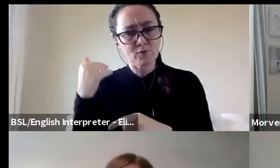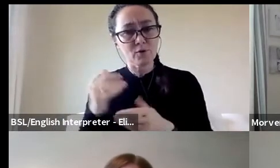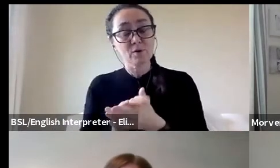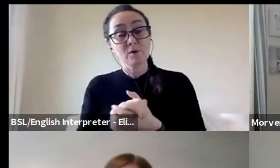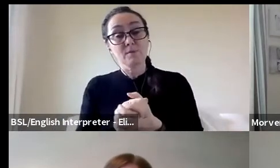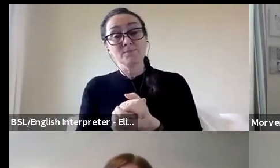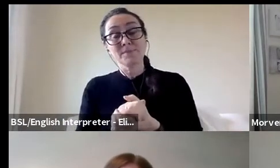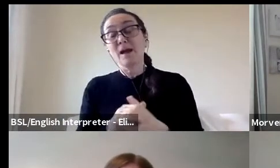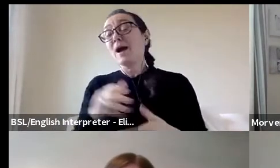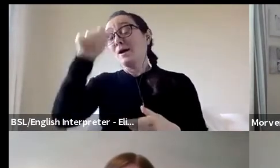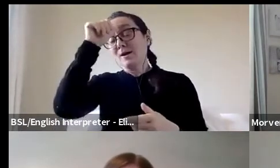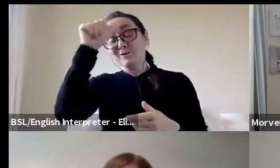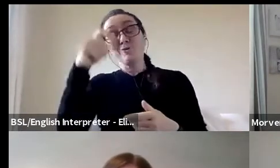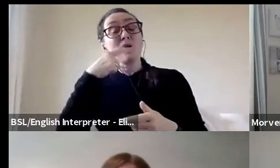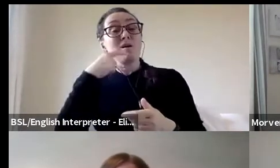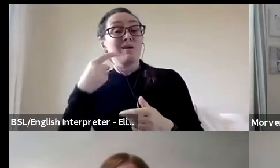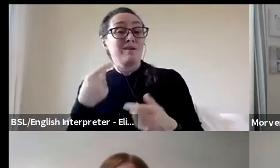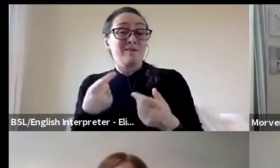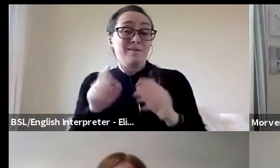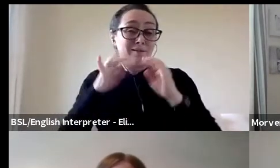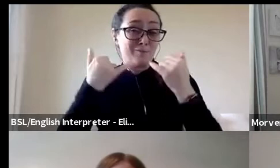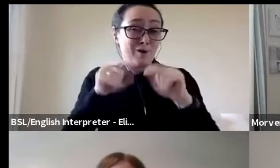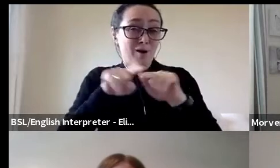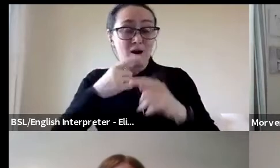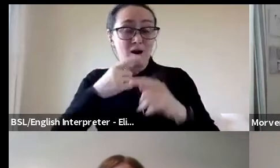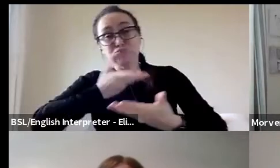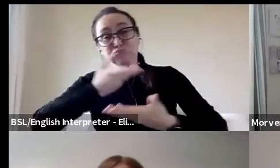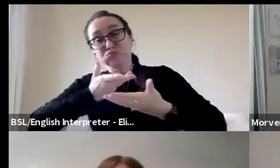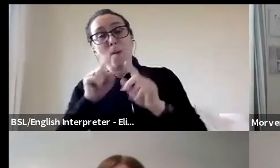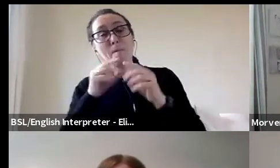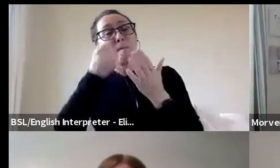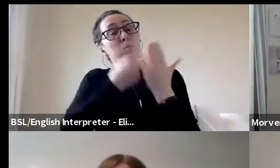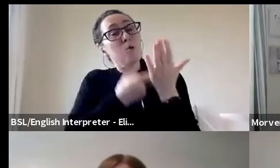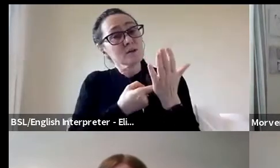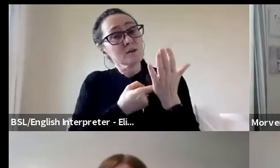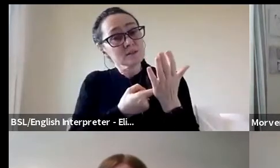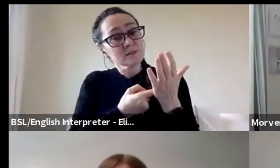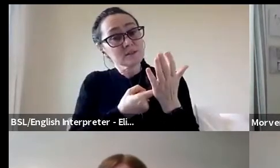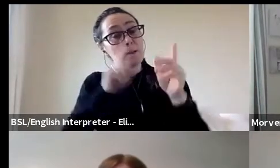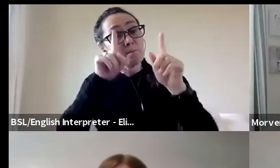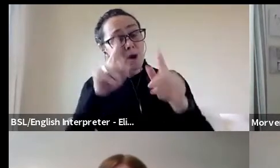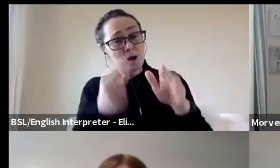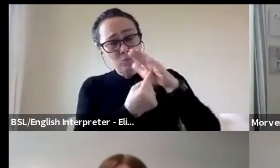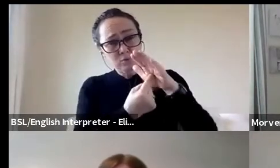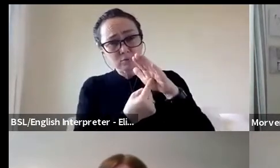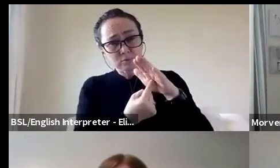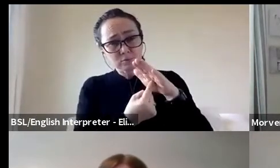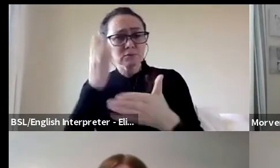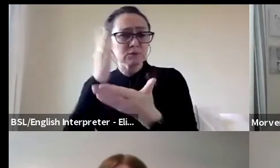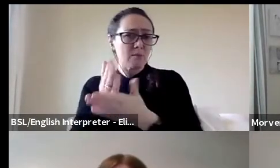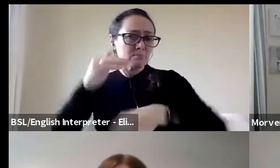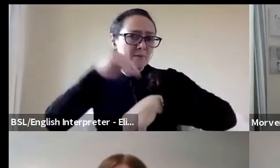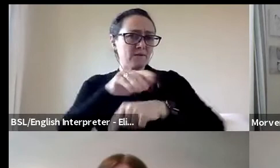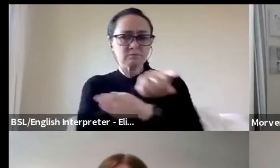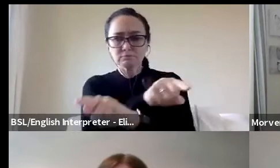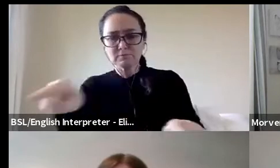about policy at high level, and that is really important, but it's what affects me on the ground, affects other people on the ground.